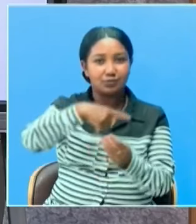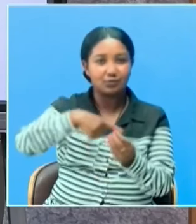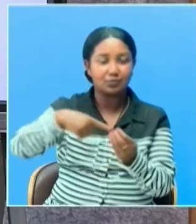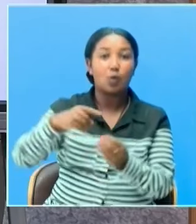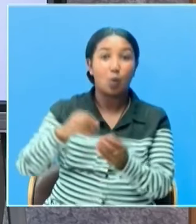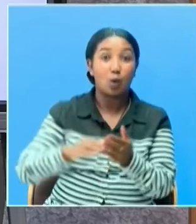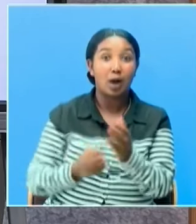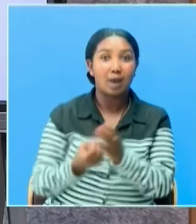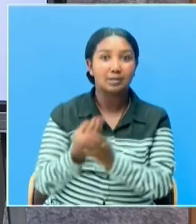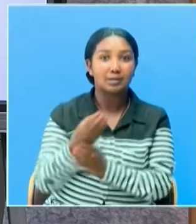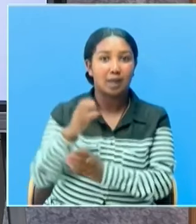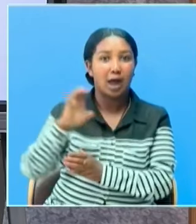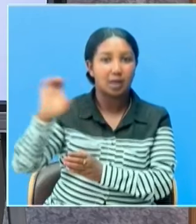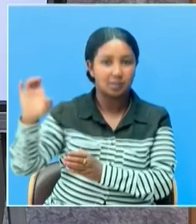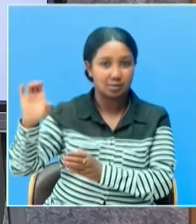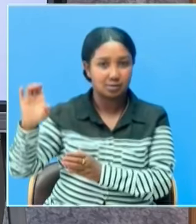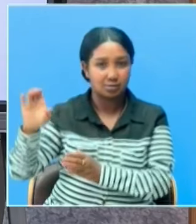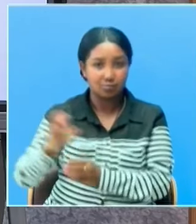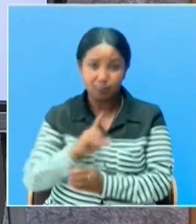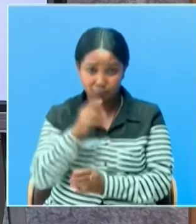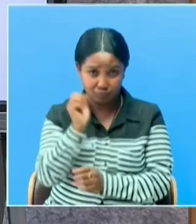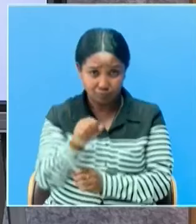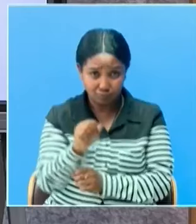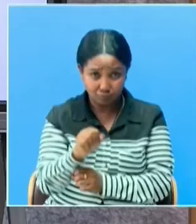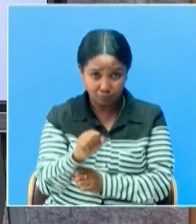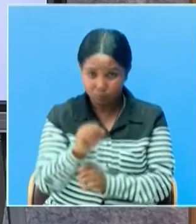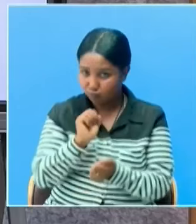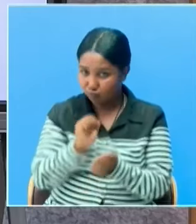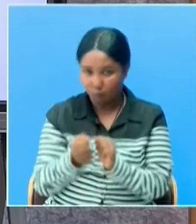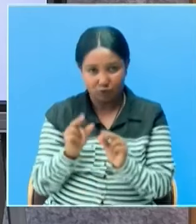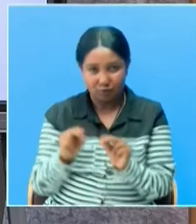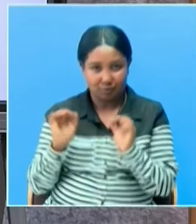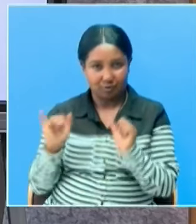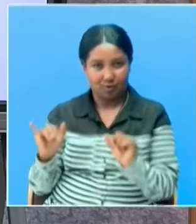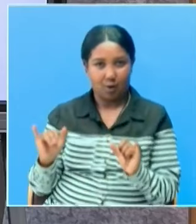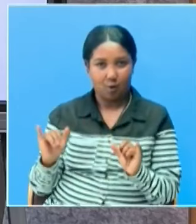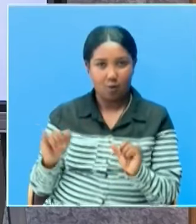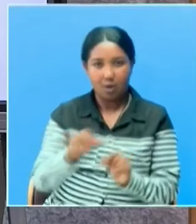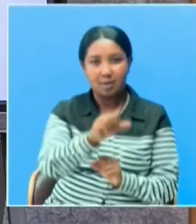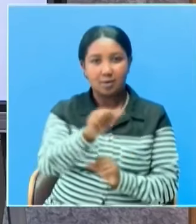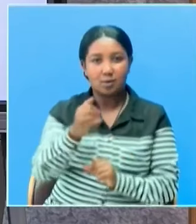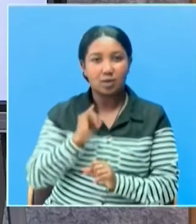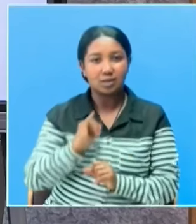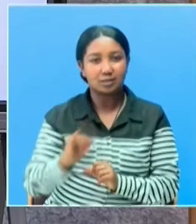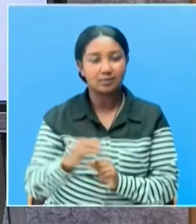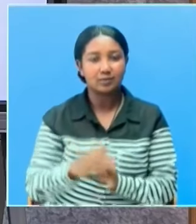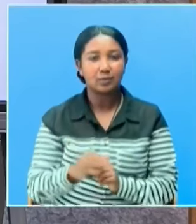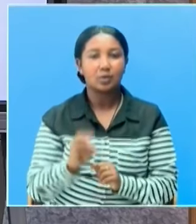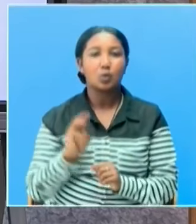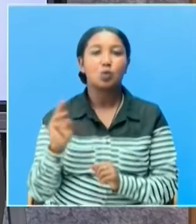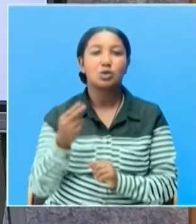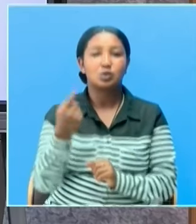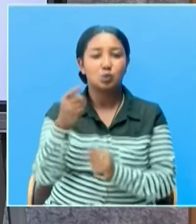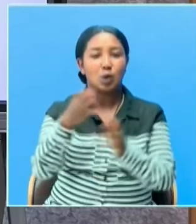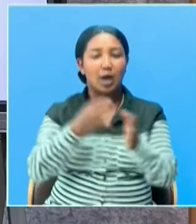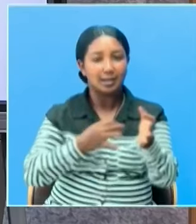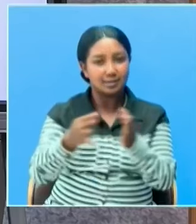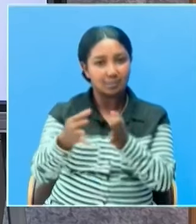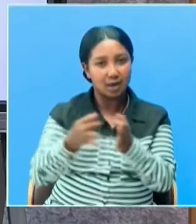east. That's a reality. Nobody can change it. Another one is we use it to